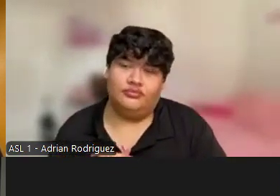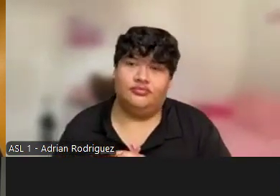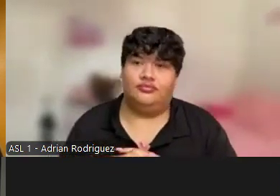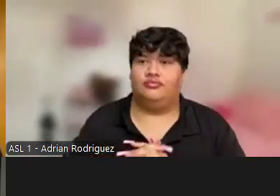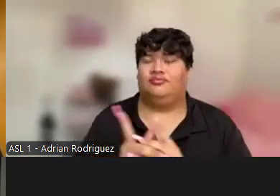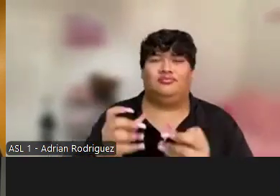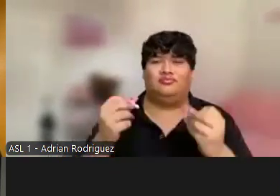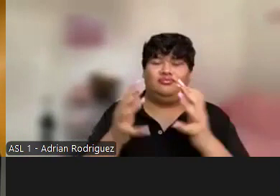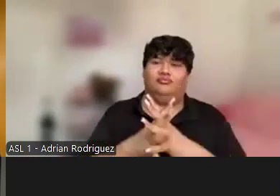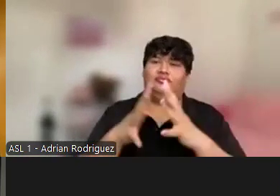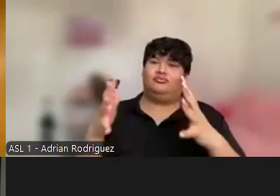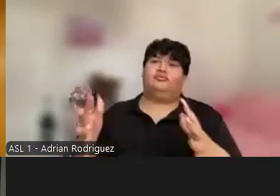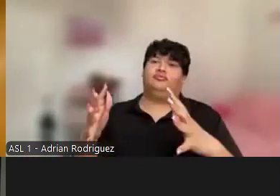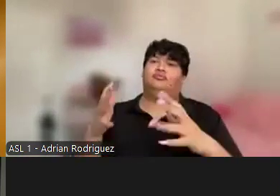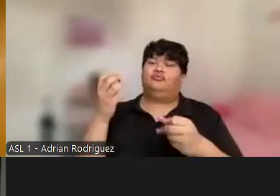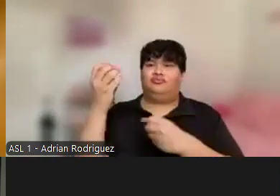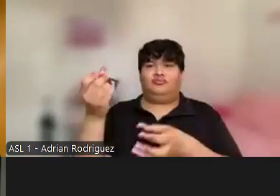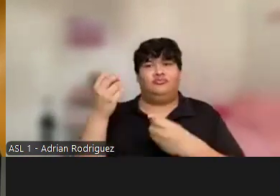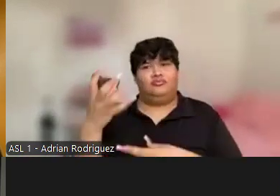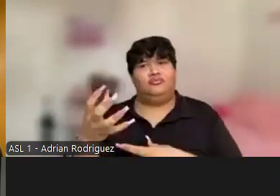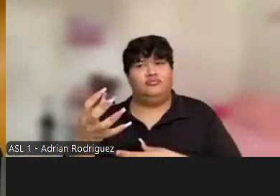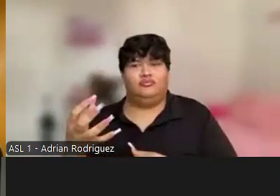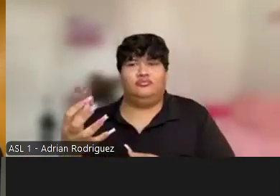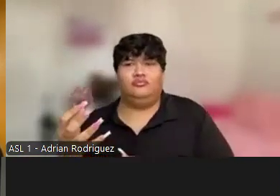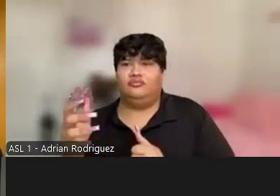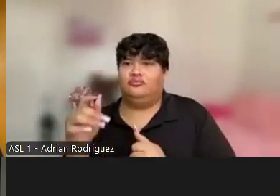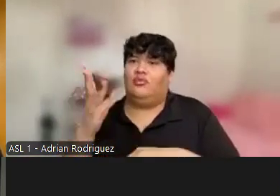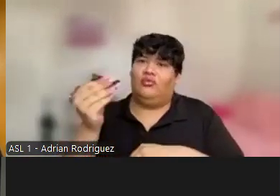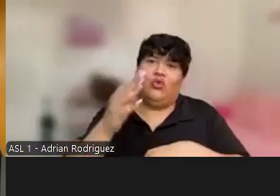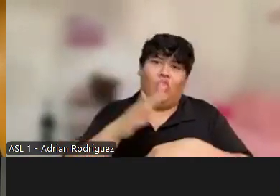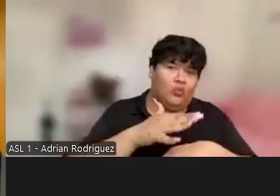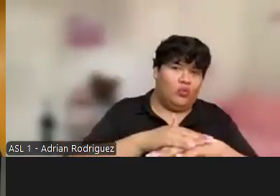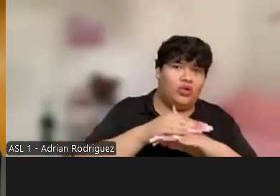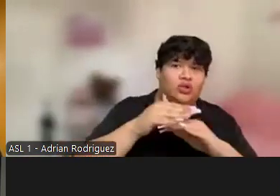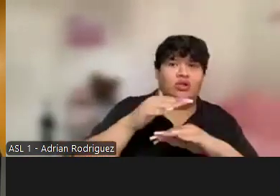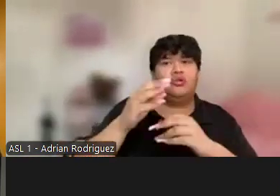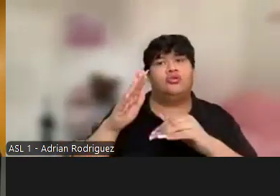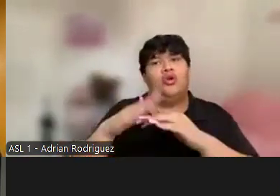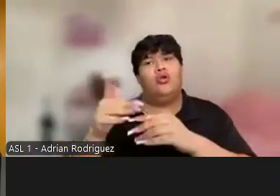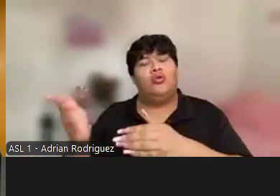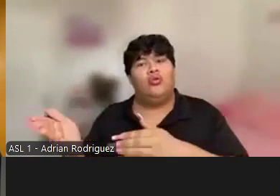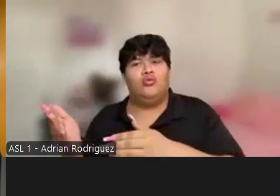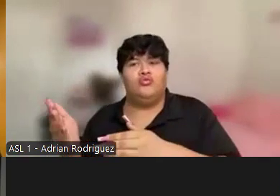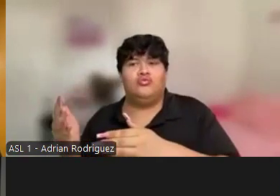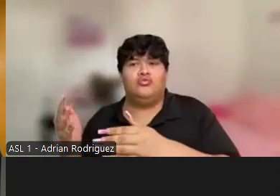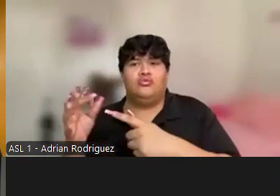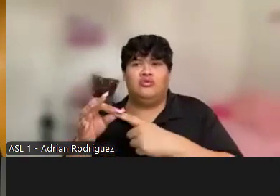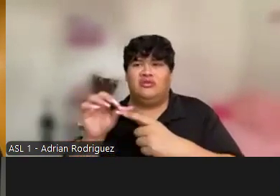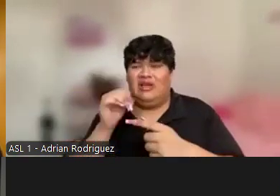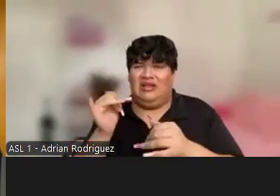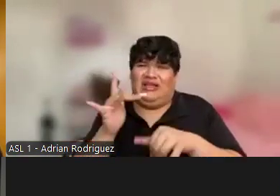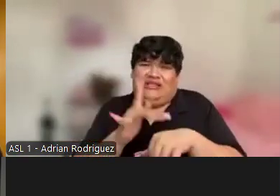There's a lot of information, awareness on those subjects that can be kind of